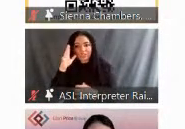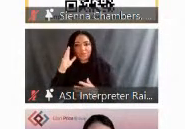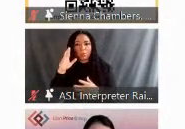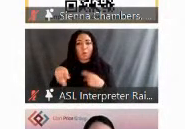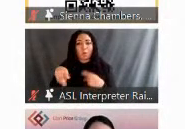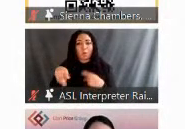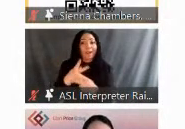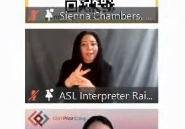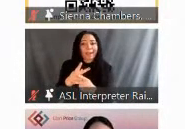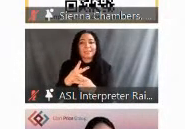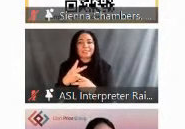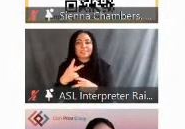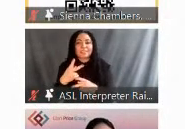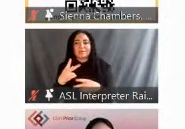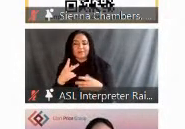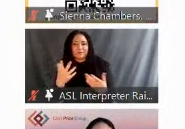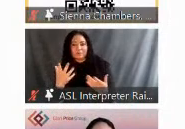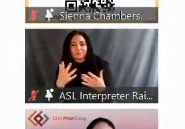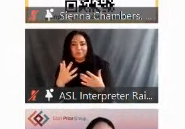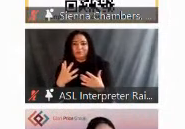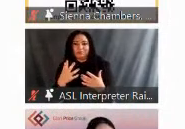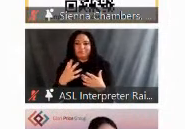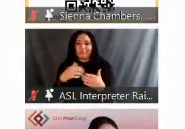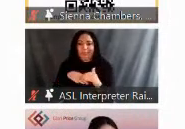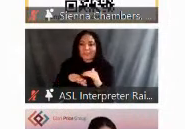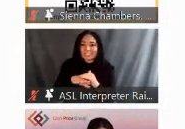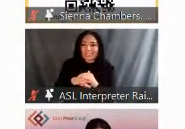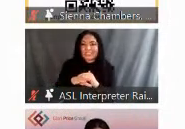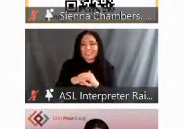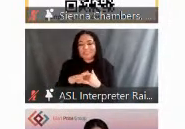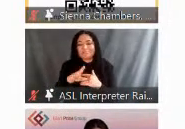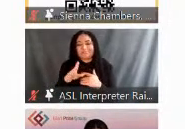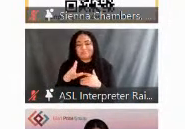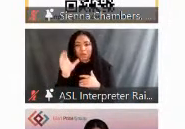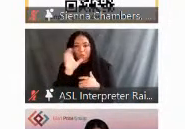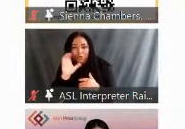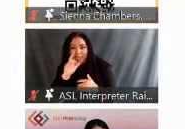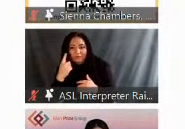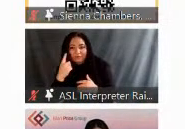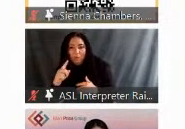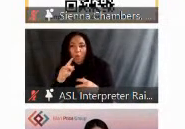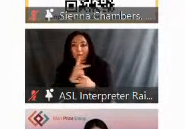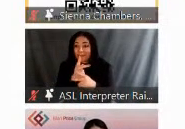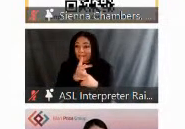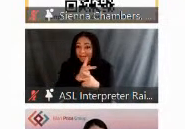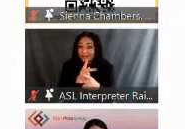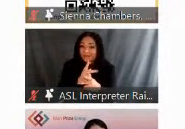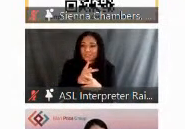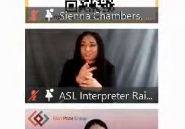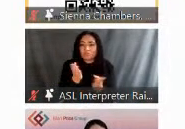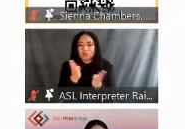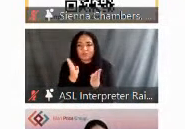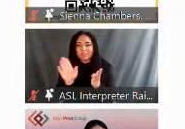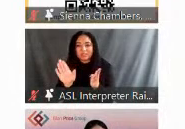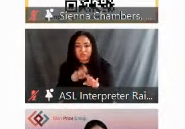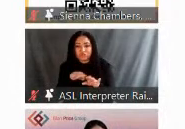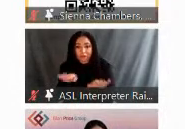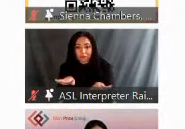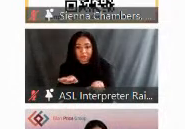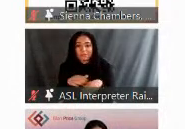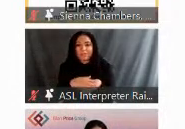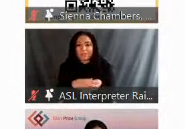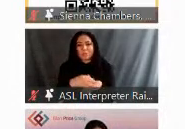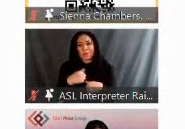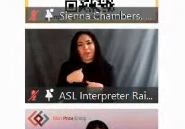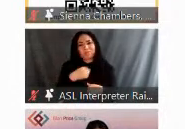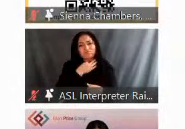for when they select or when they're looking for a specific caregiving context to service their child. And so I'm